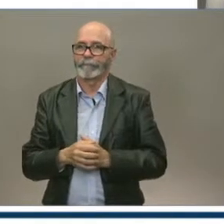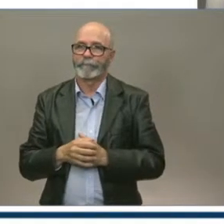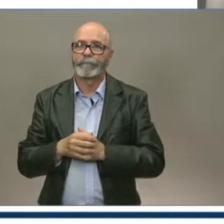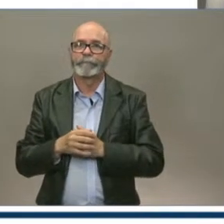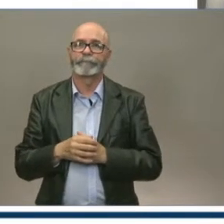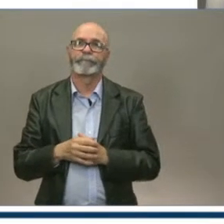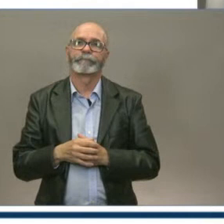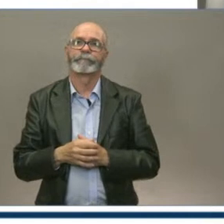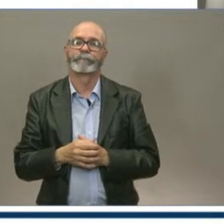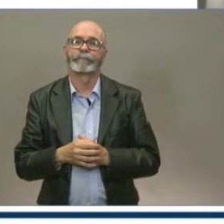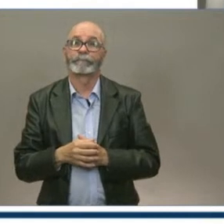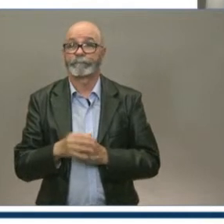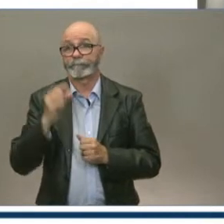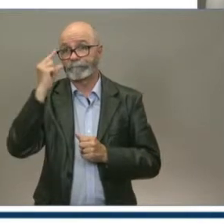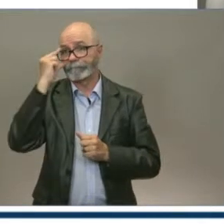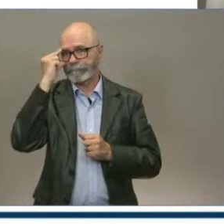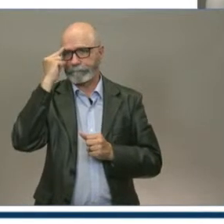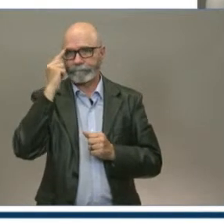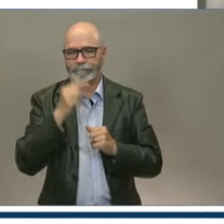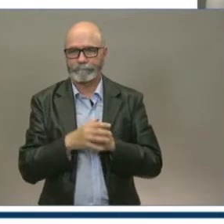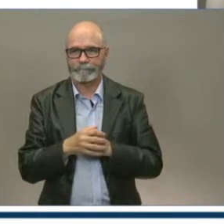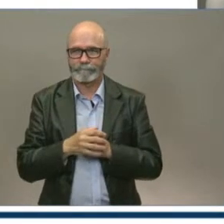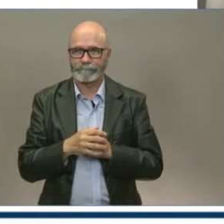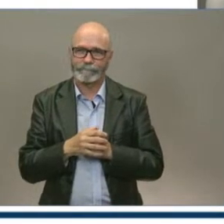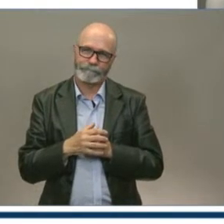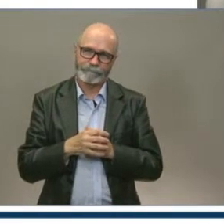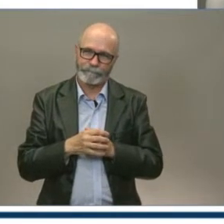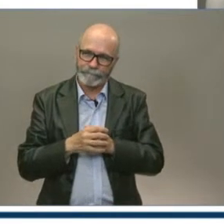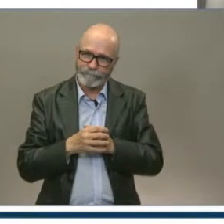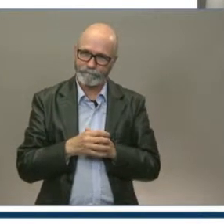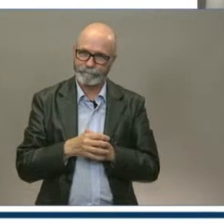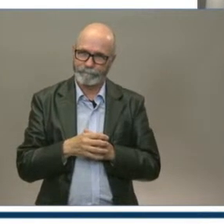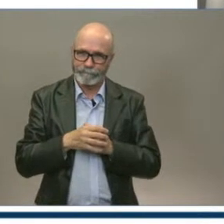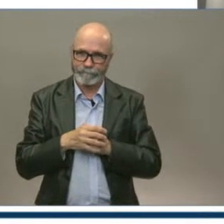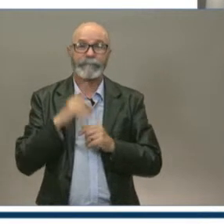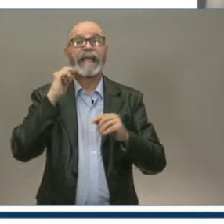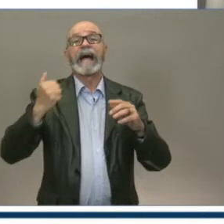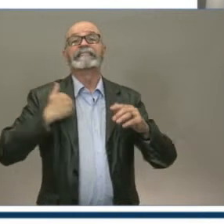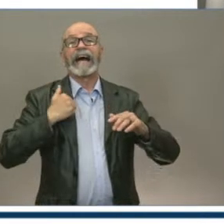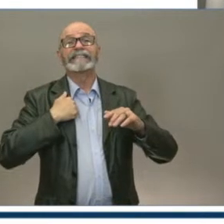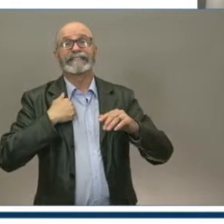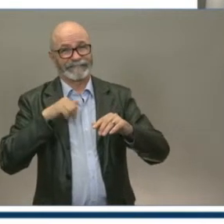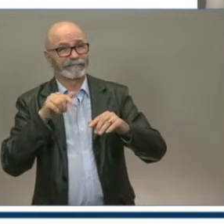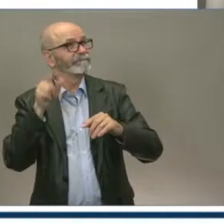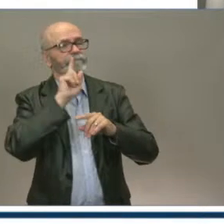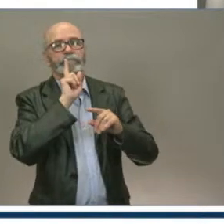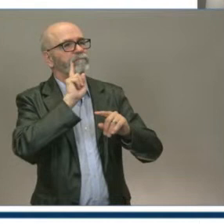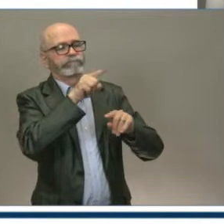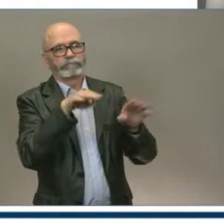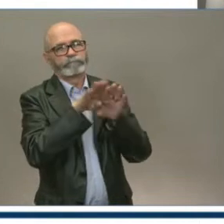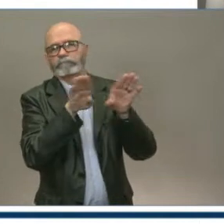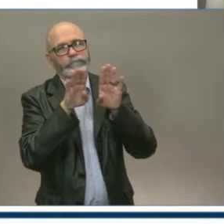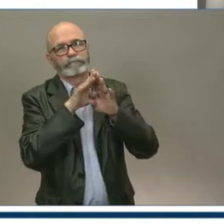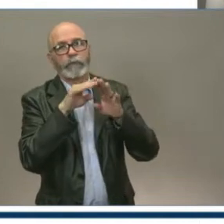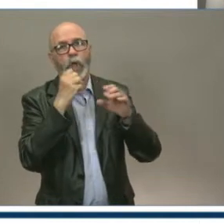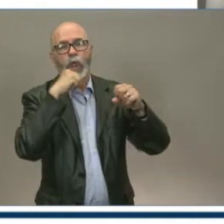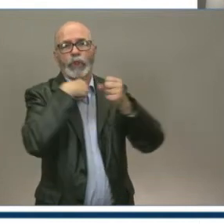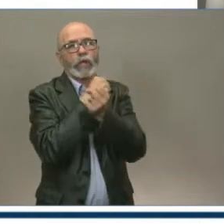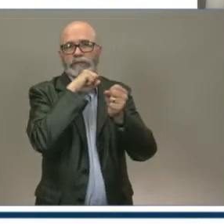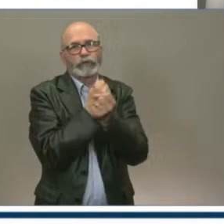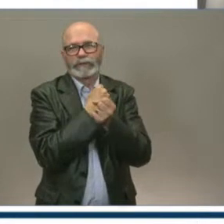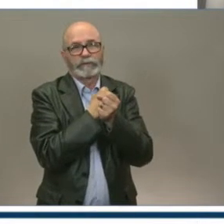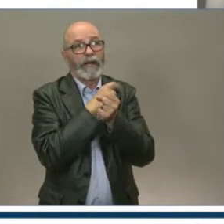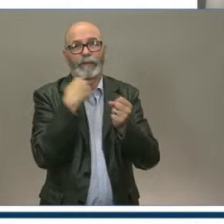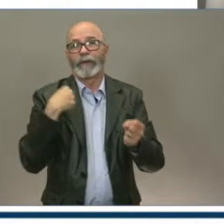strange being here while we're opening up and other places in Canada are locking down more. How does it feel to be looked at by the rest of the country